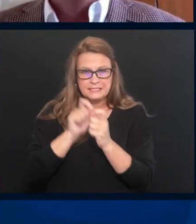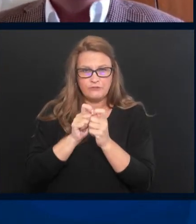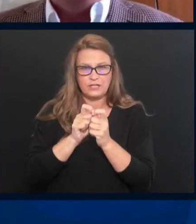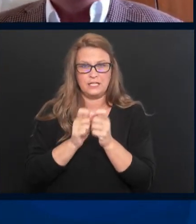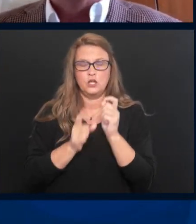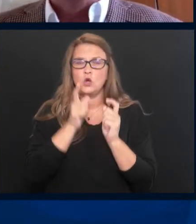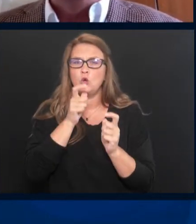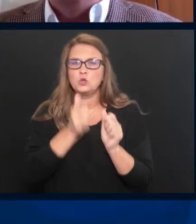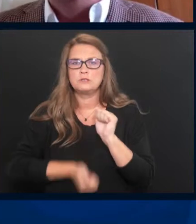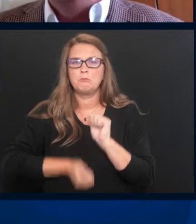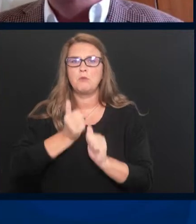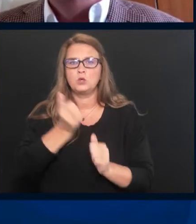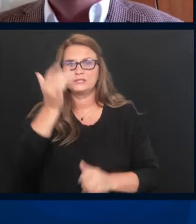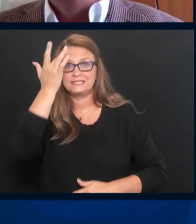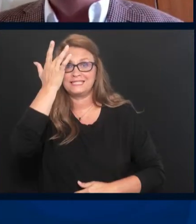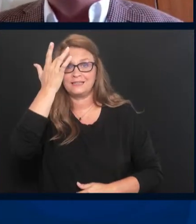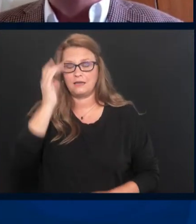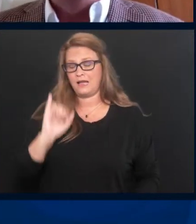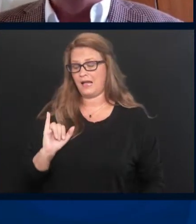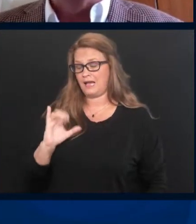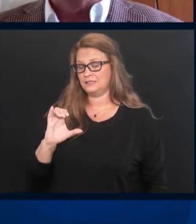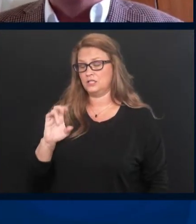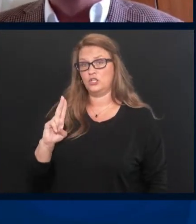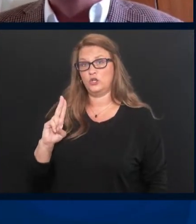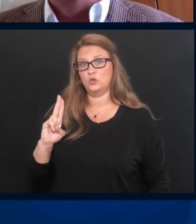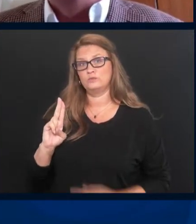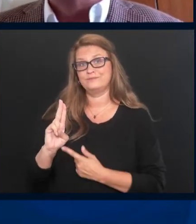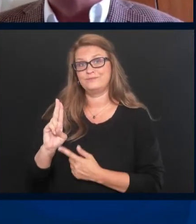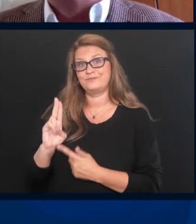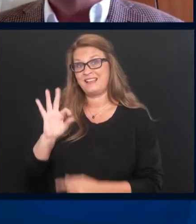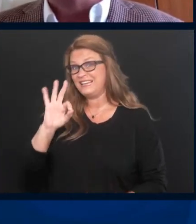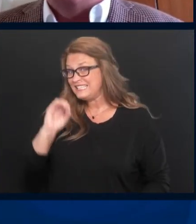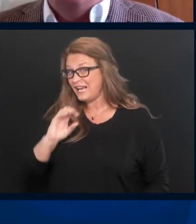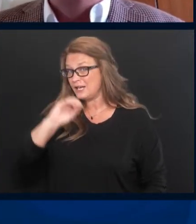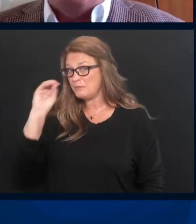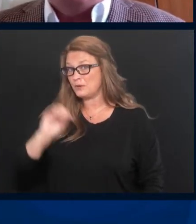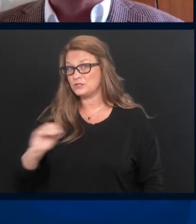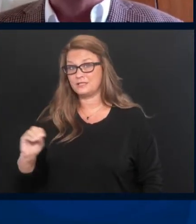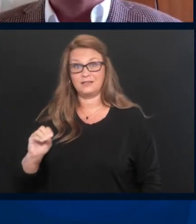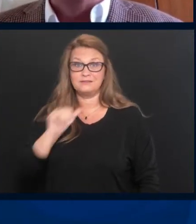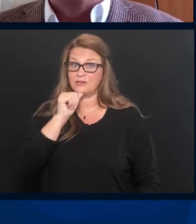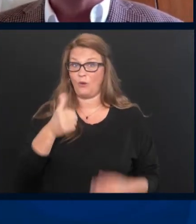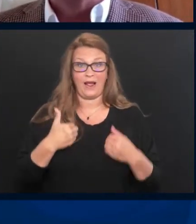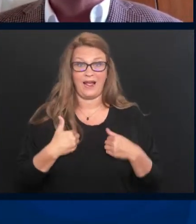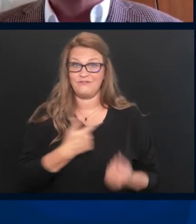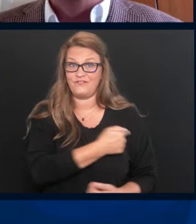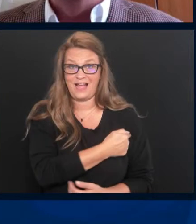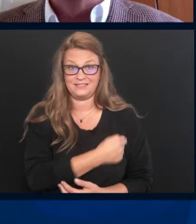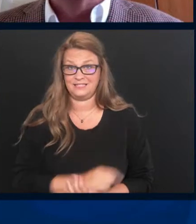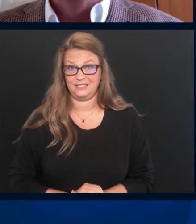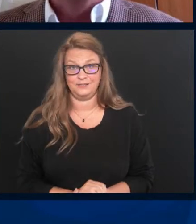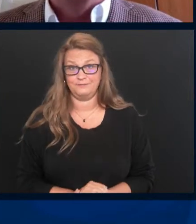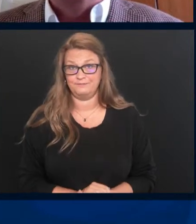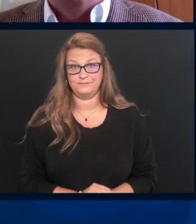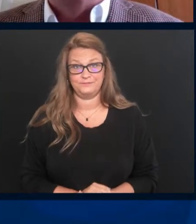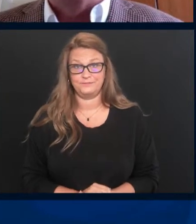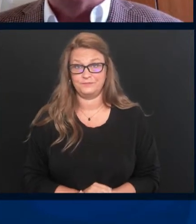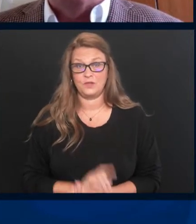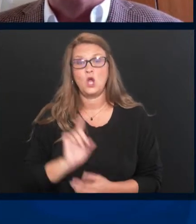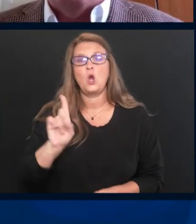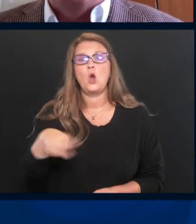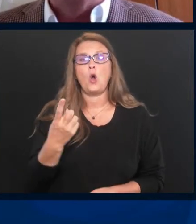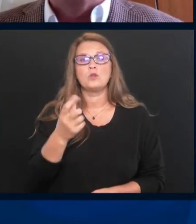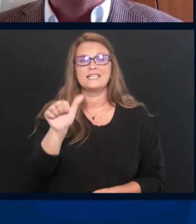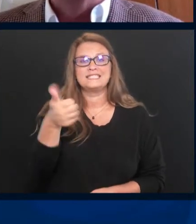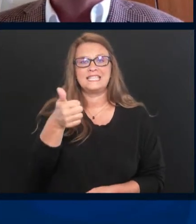ill, ICU, 90% of those folks are unvaccinated West Virginians. Only 10%